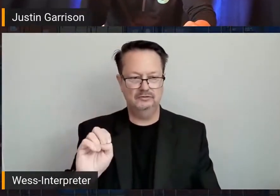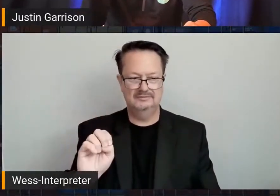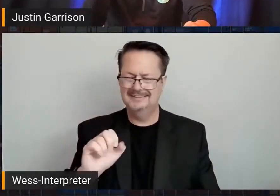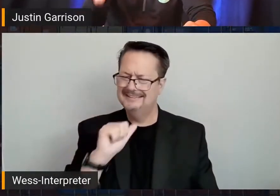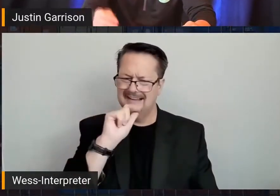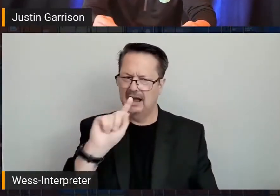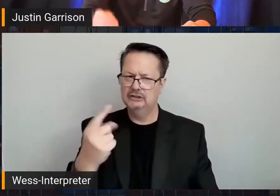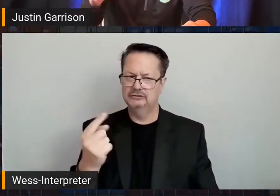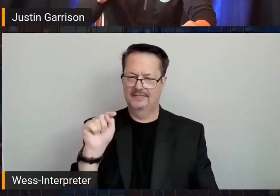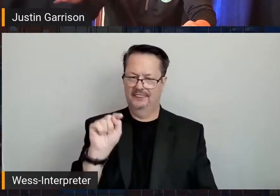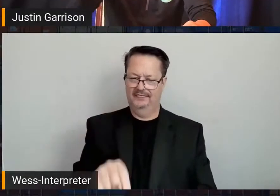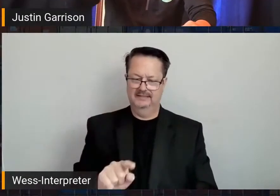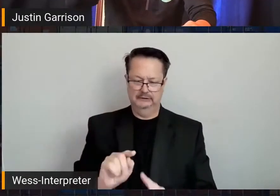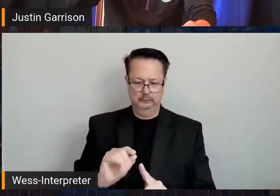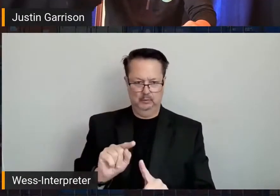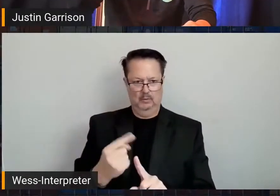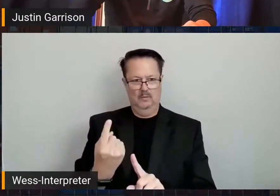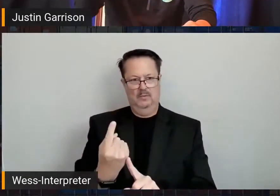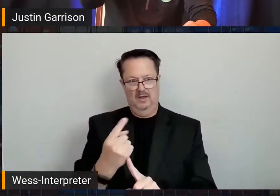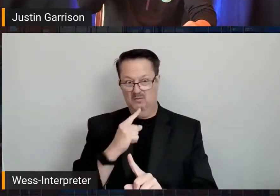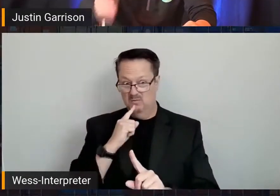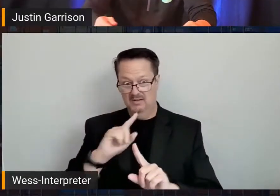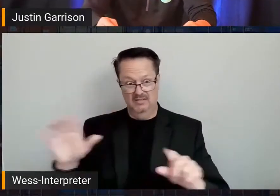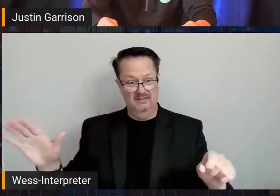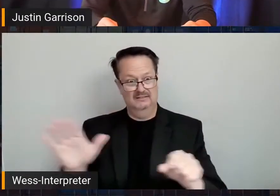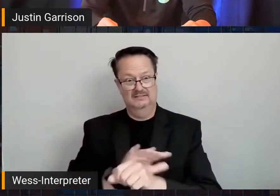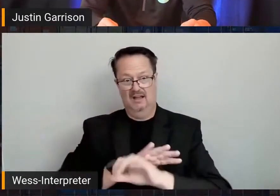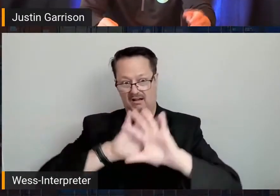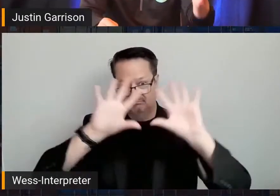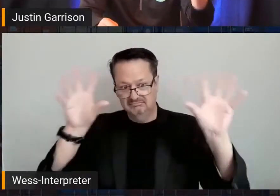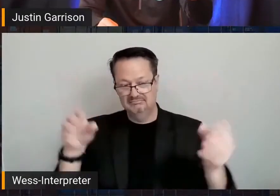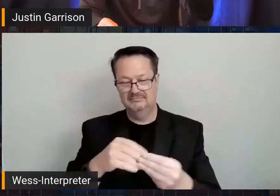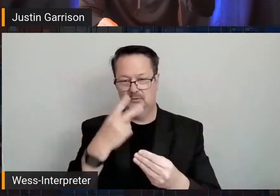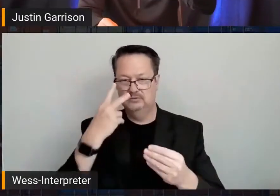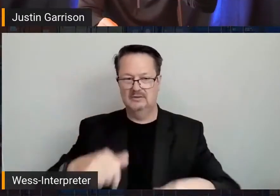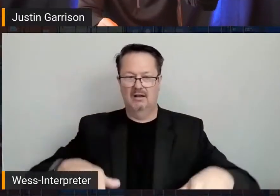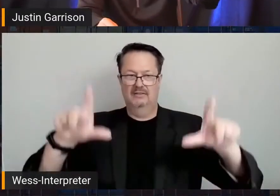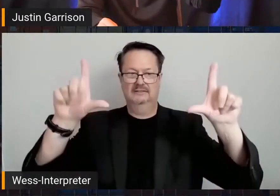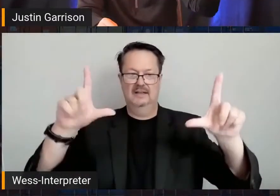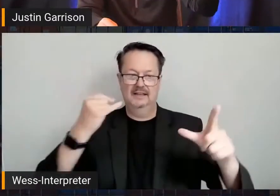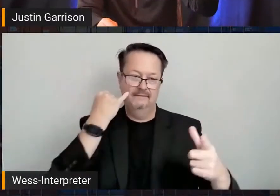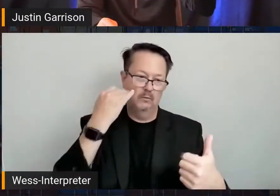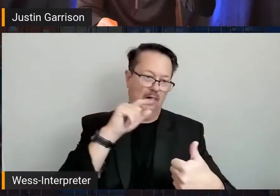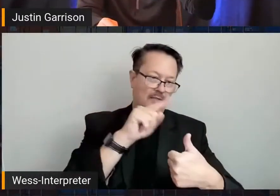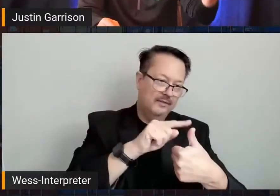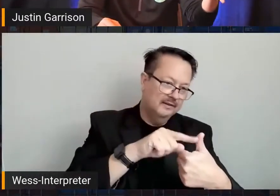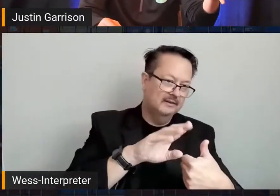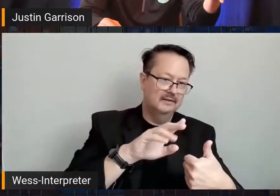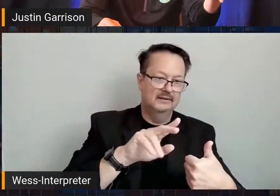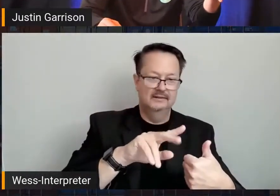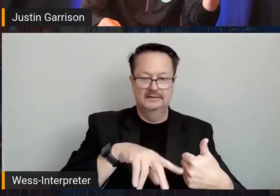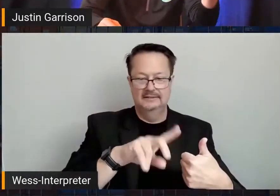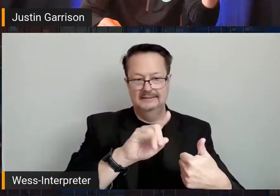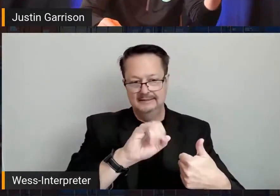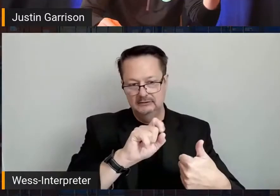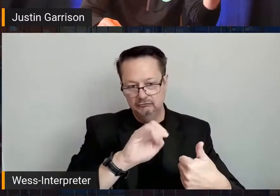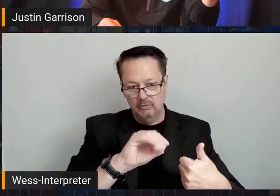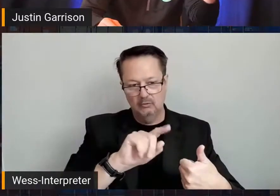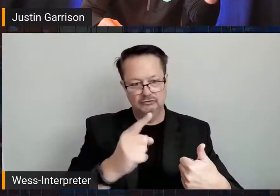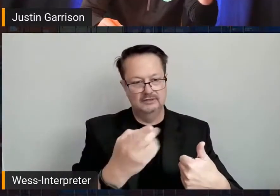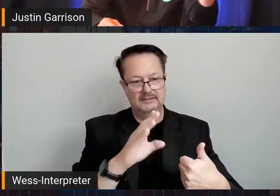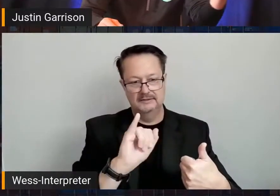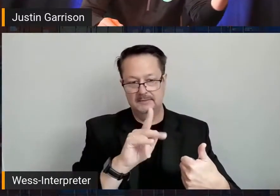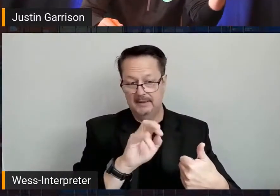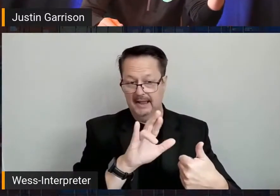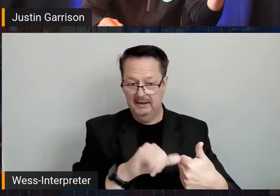is in there. It's like, no, the entire stack is. In your slide earlier about if you want EKS Distro, which is just the binaries of Kubernetes that